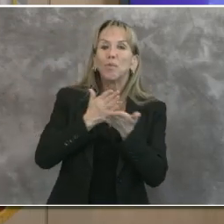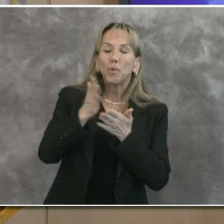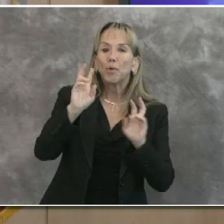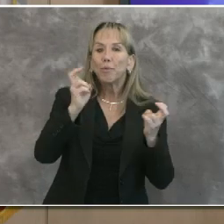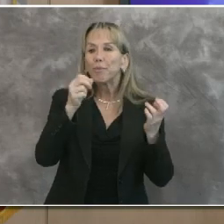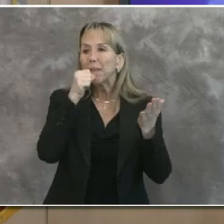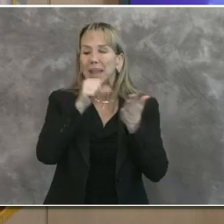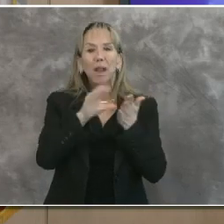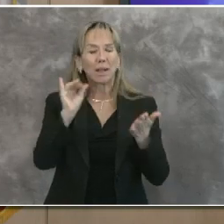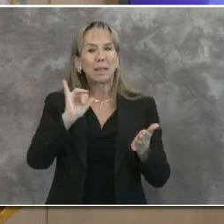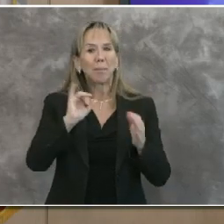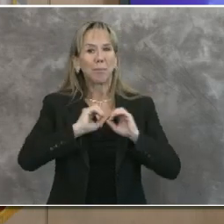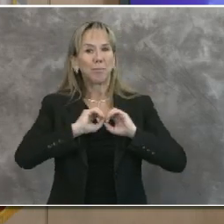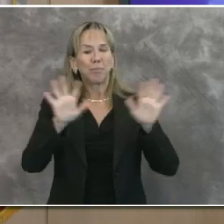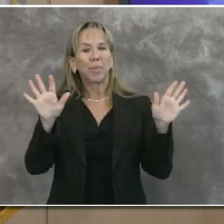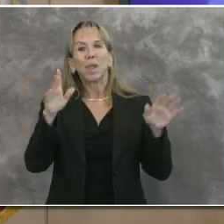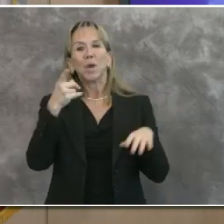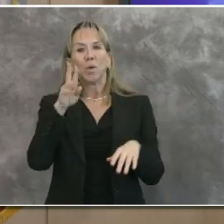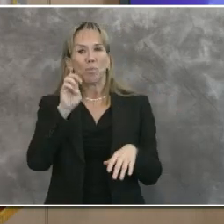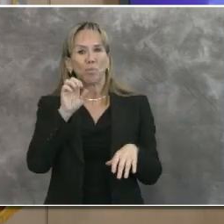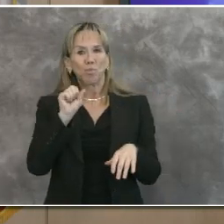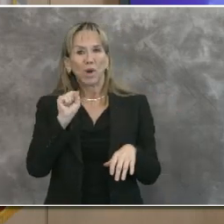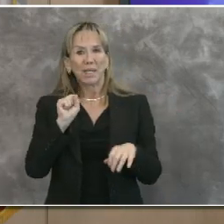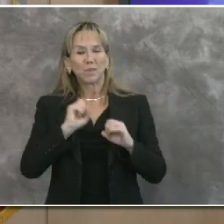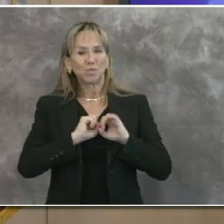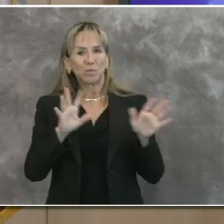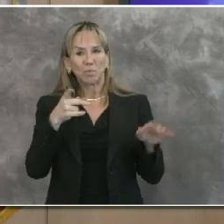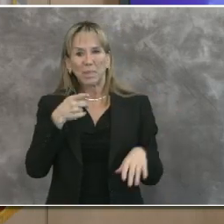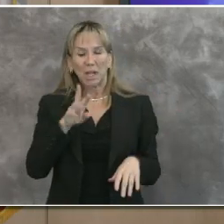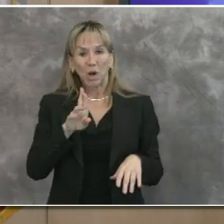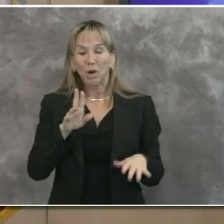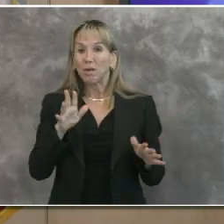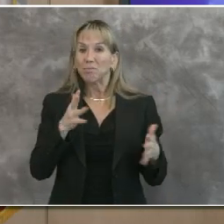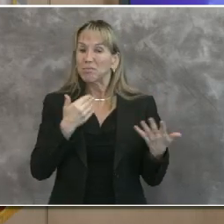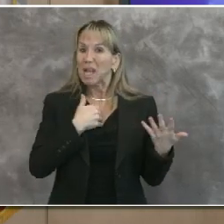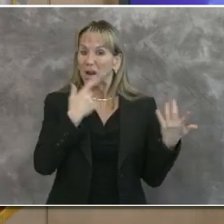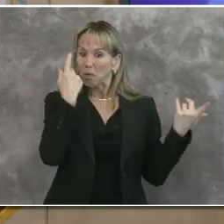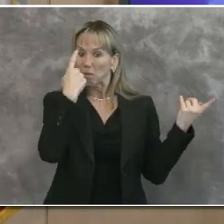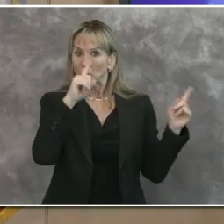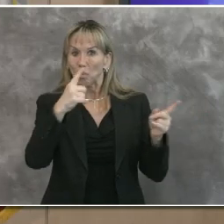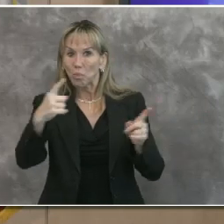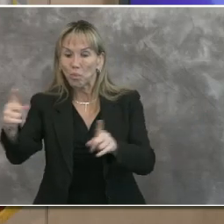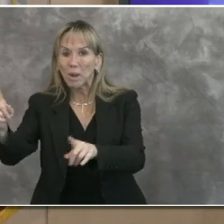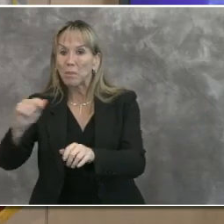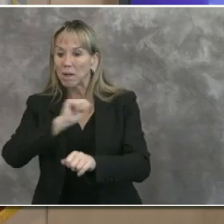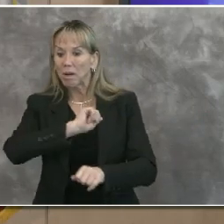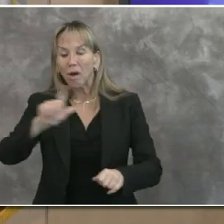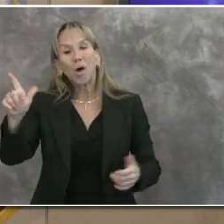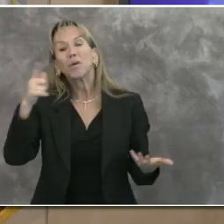sure you saw in a press release, was there was a unanimous agreement amongst coastal mayors on the